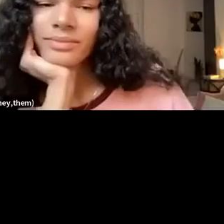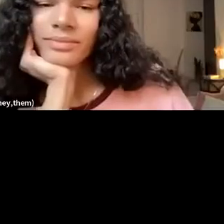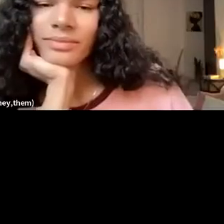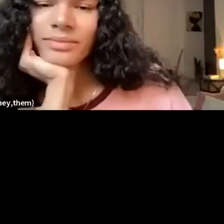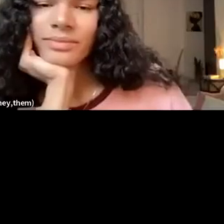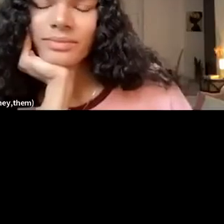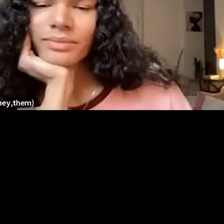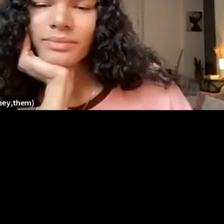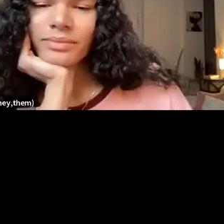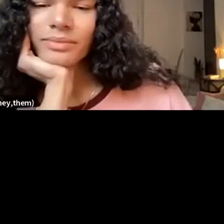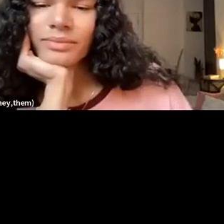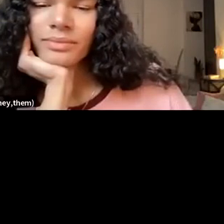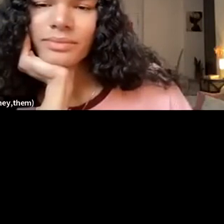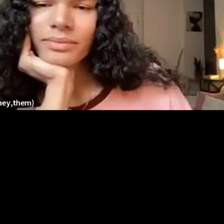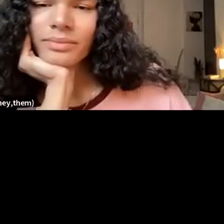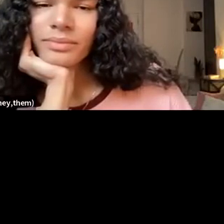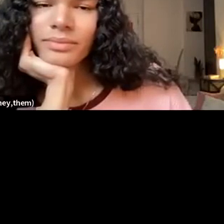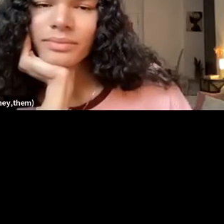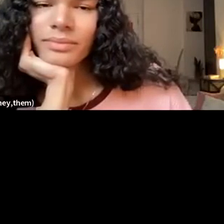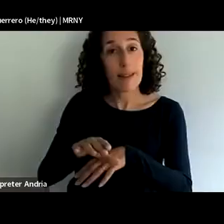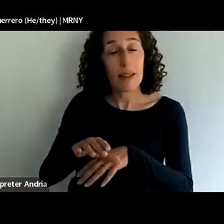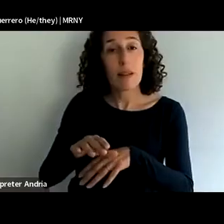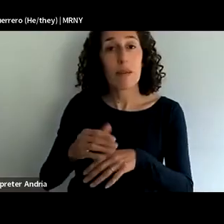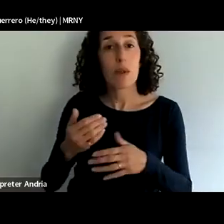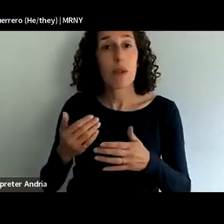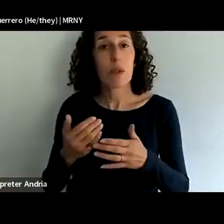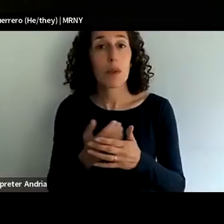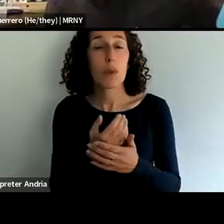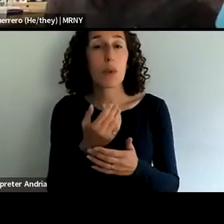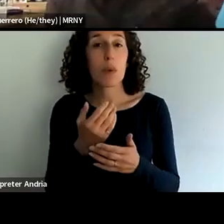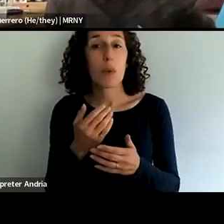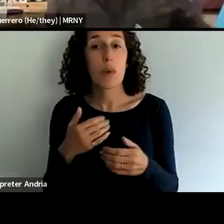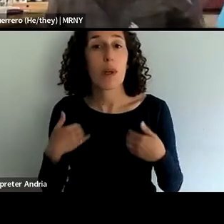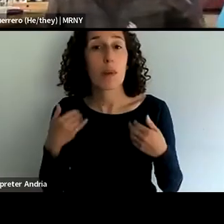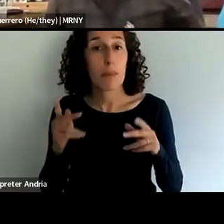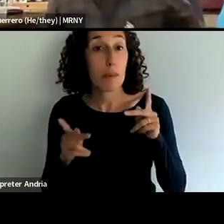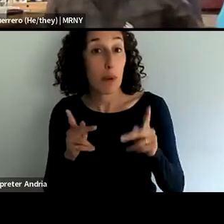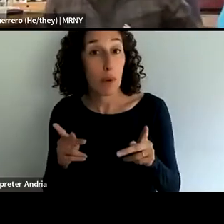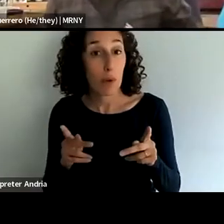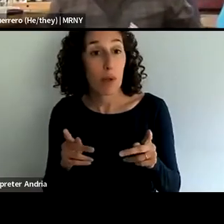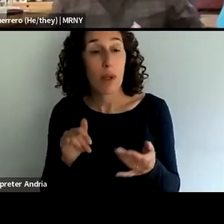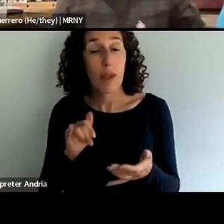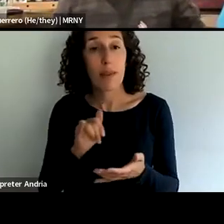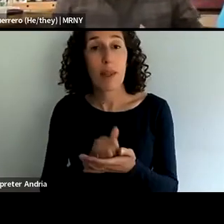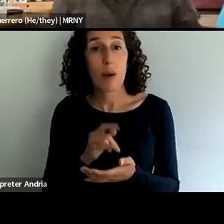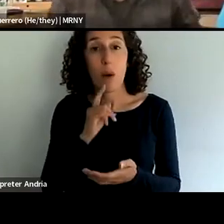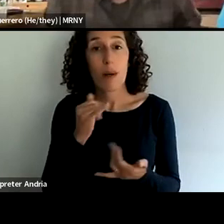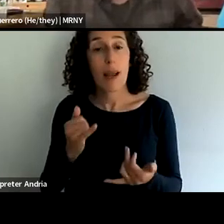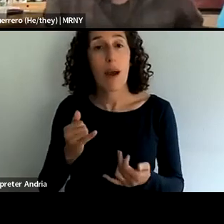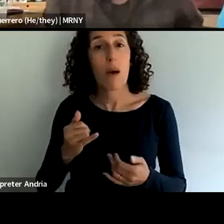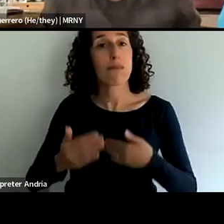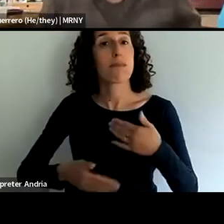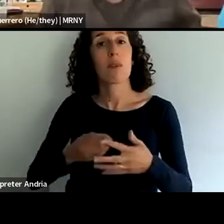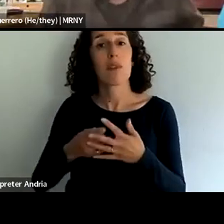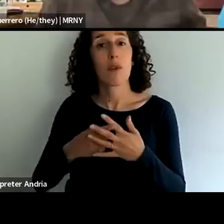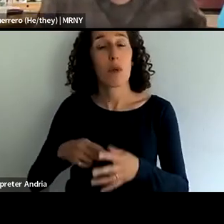non-binary that you want to share? And it doesn't have to be, because we have about a few more minutes. So it's sort of